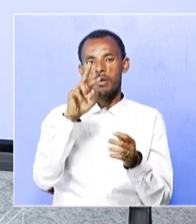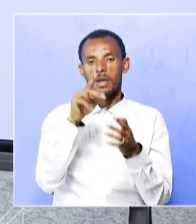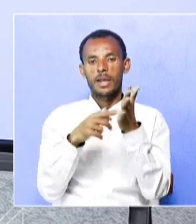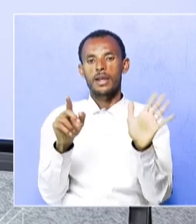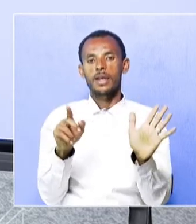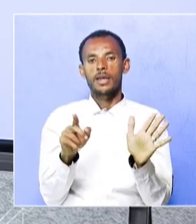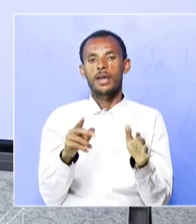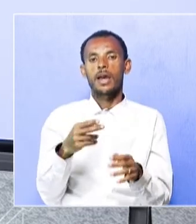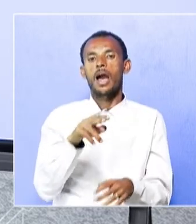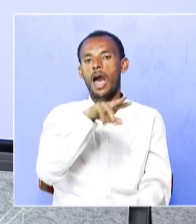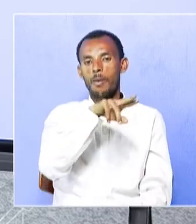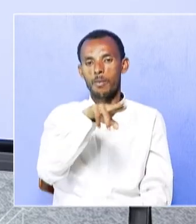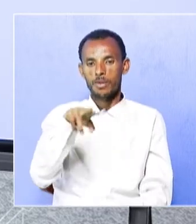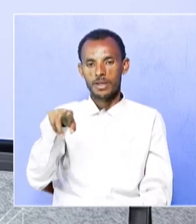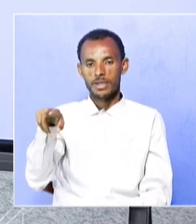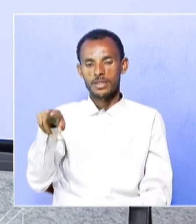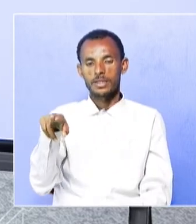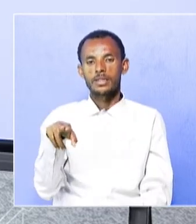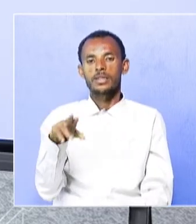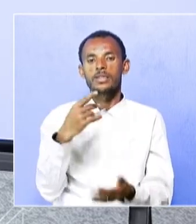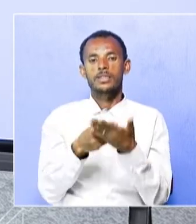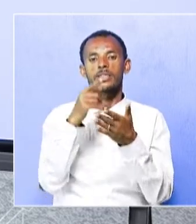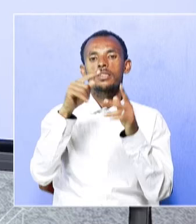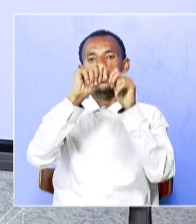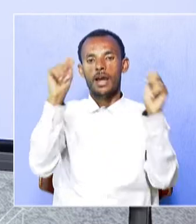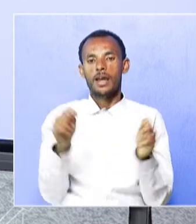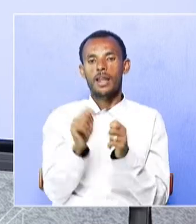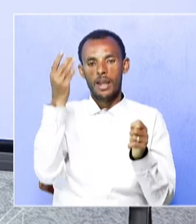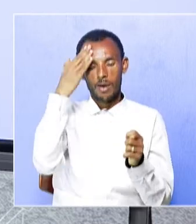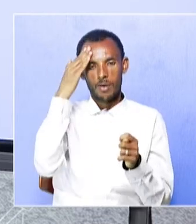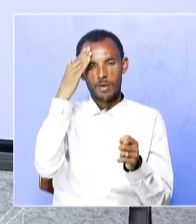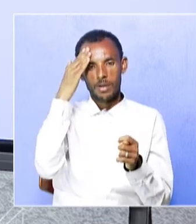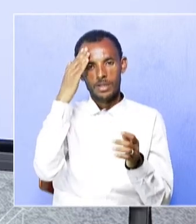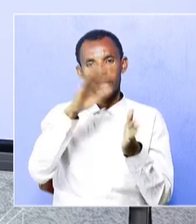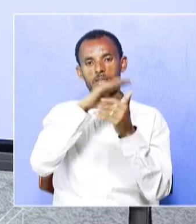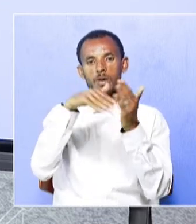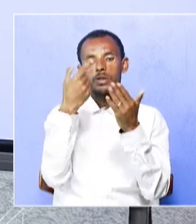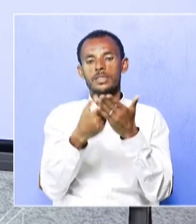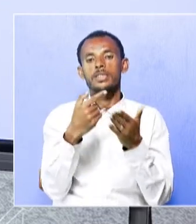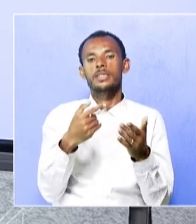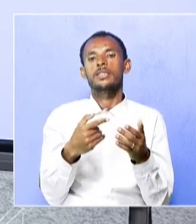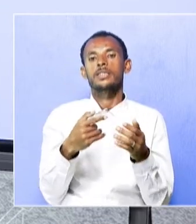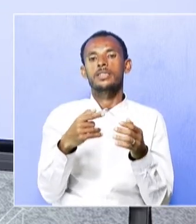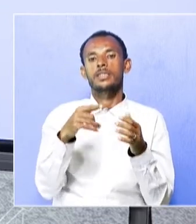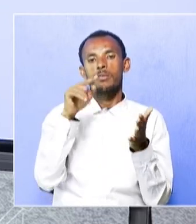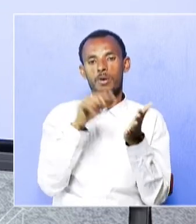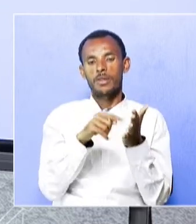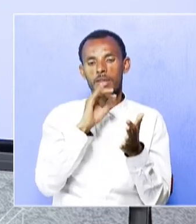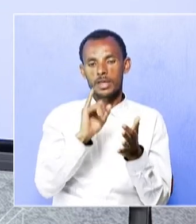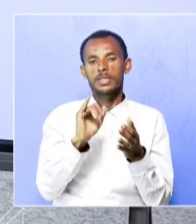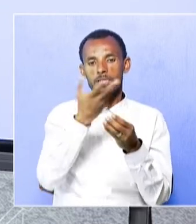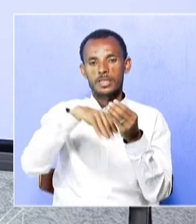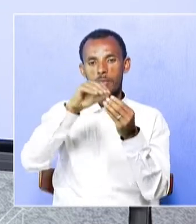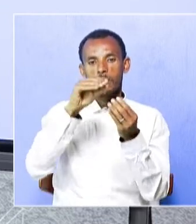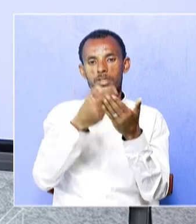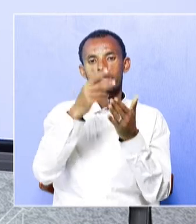clearly the hypotenuse, the length of the hypotenuse in this triangle is known, right? The whole this segment is the sum of